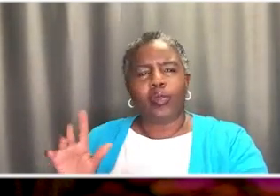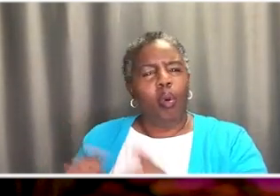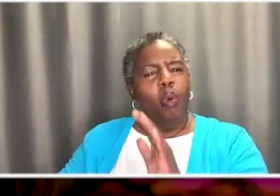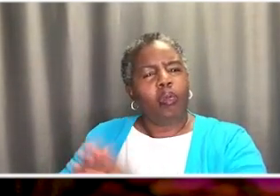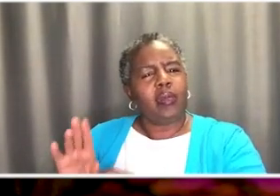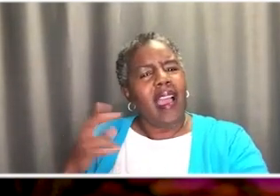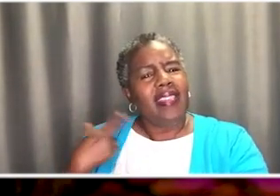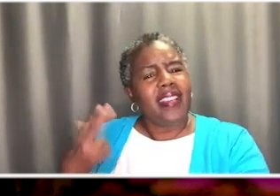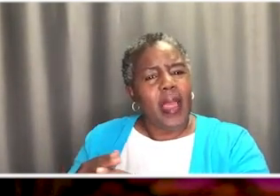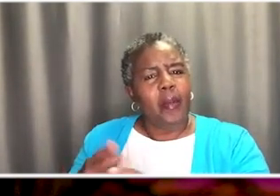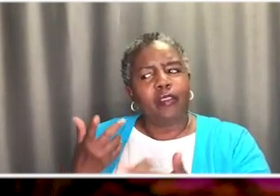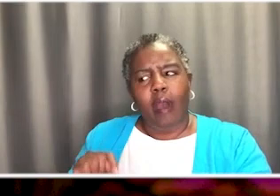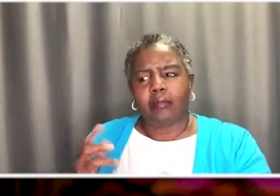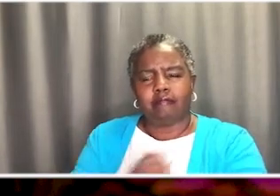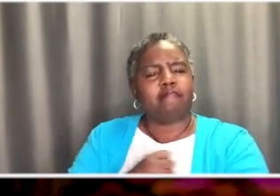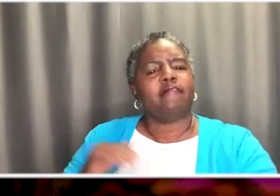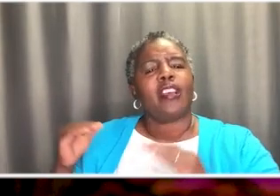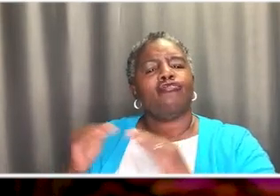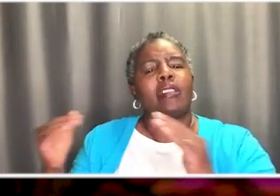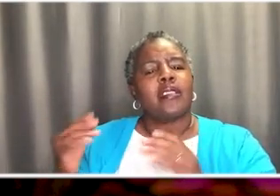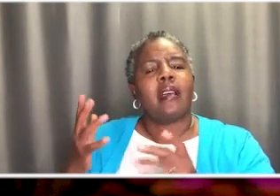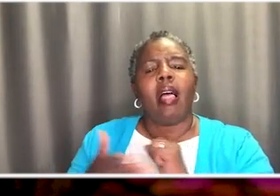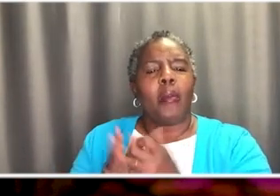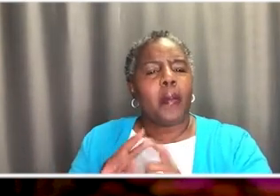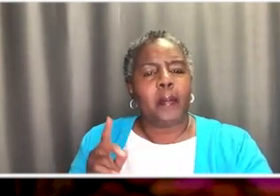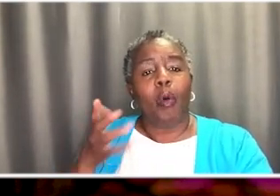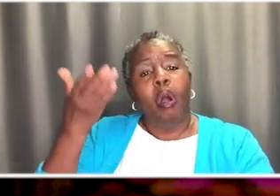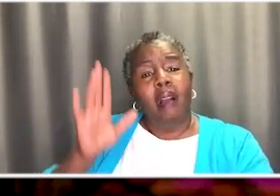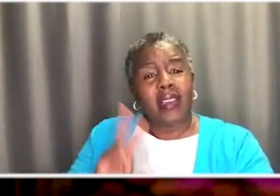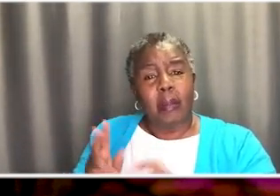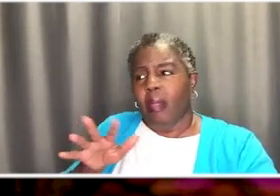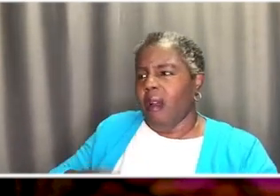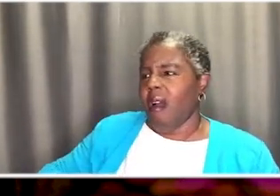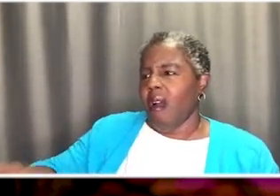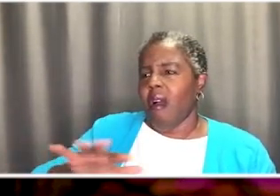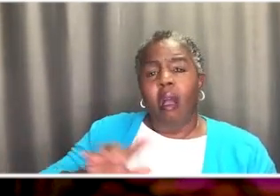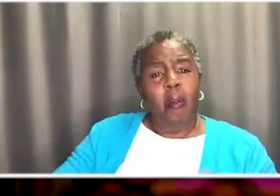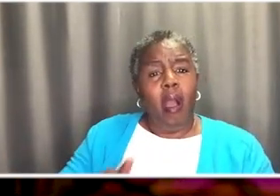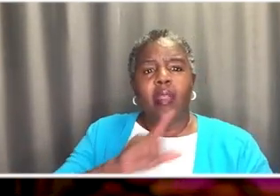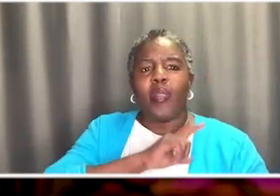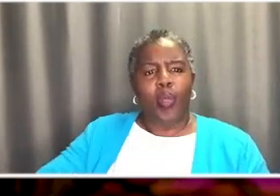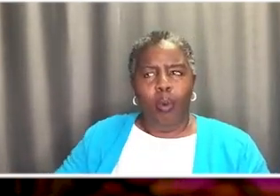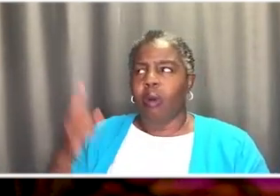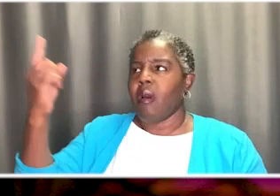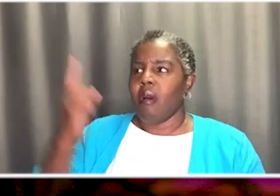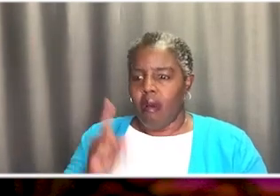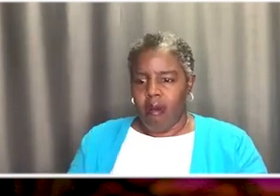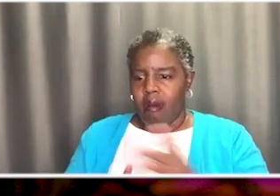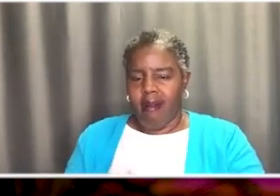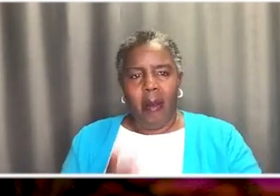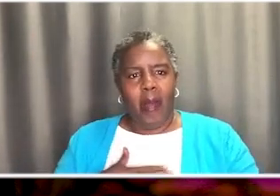in the name of justice and helping God's people all around. However, the Lord done came my